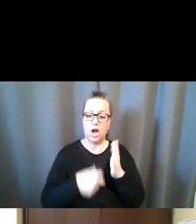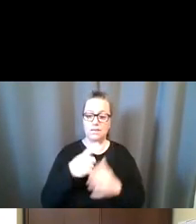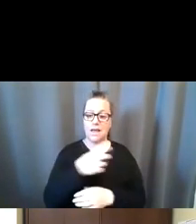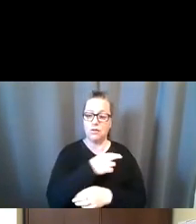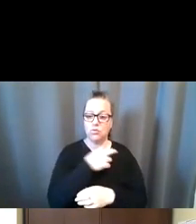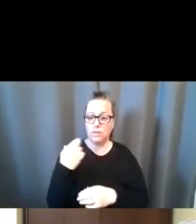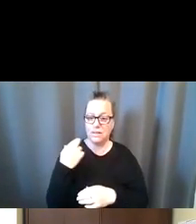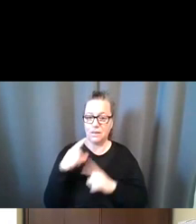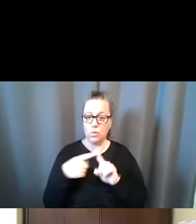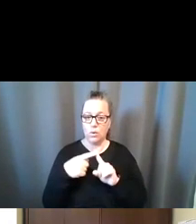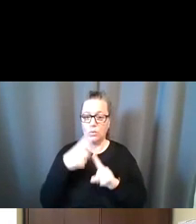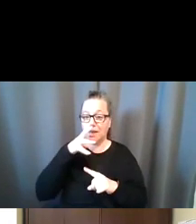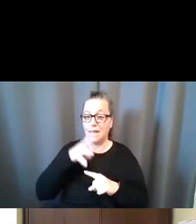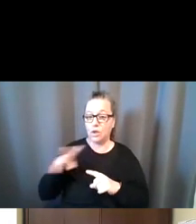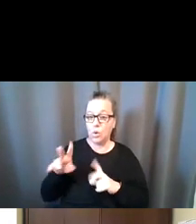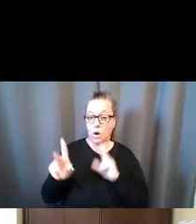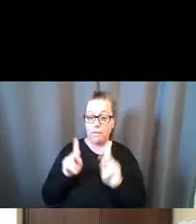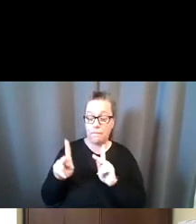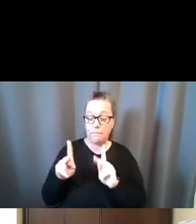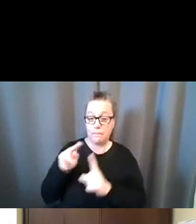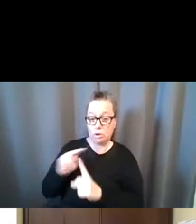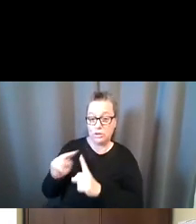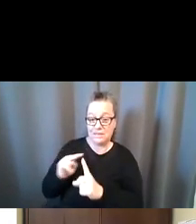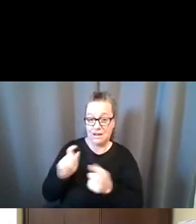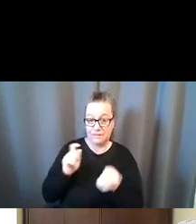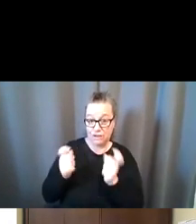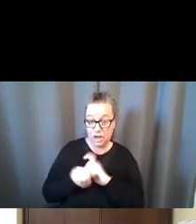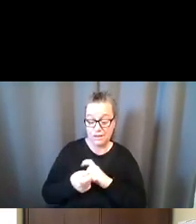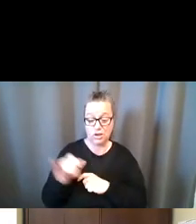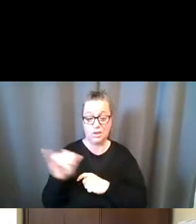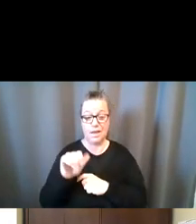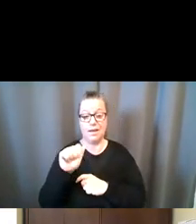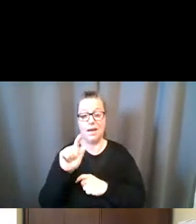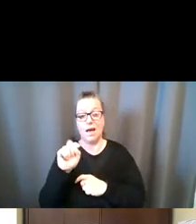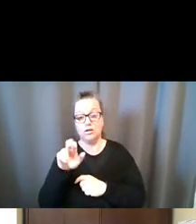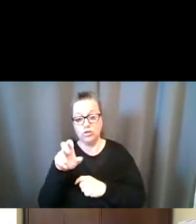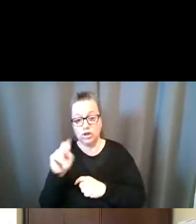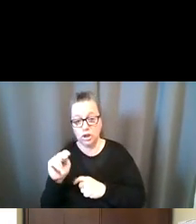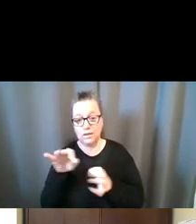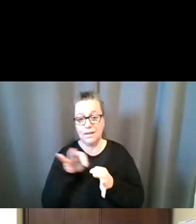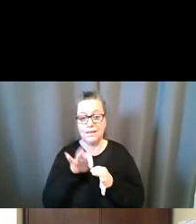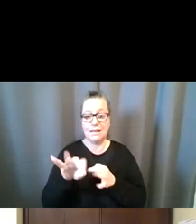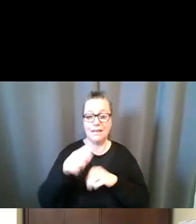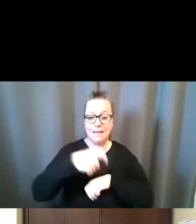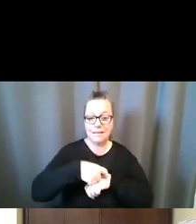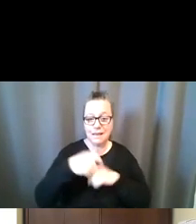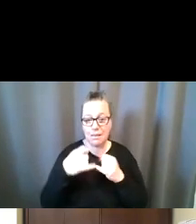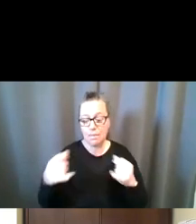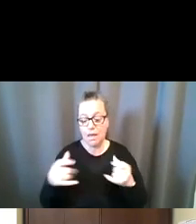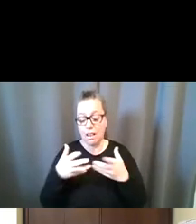risks when we ignore the people side of change. Things like attrition, delayed timelines, loss